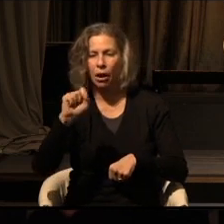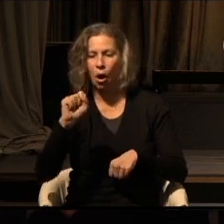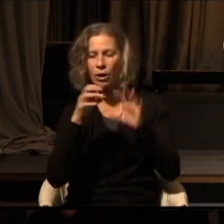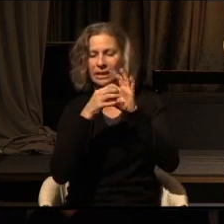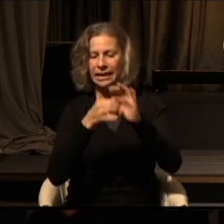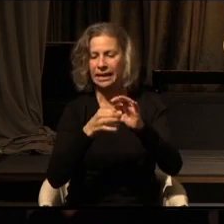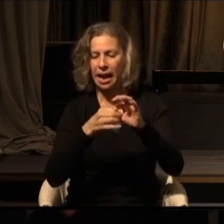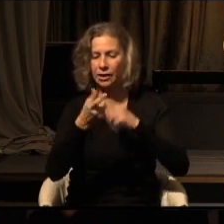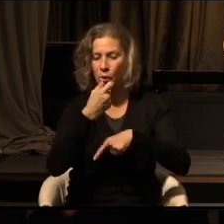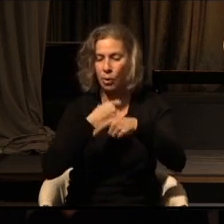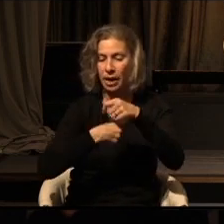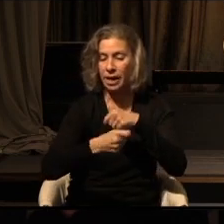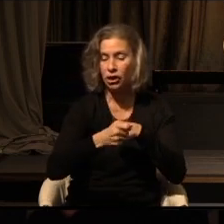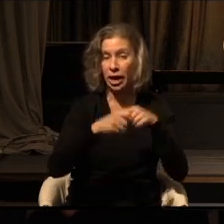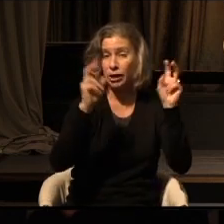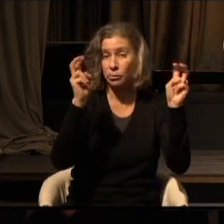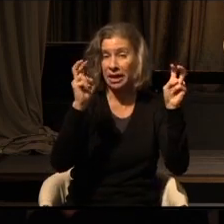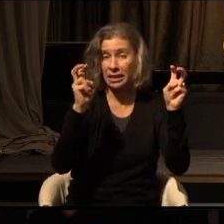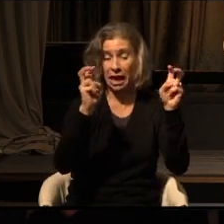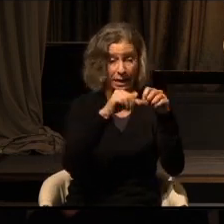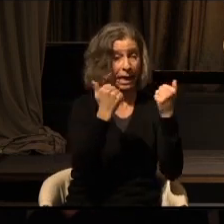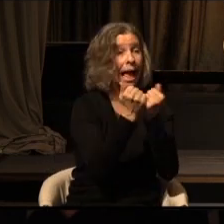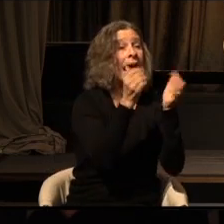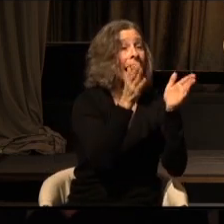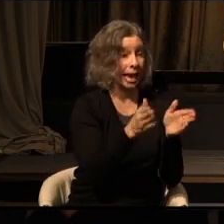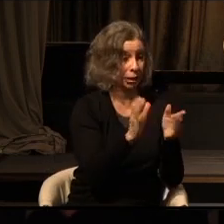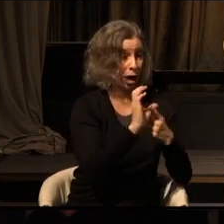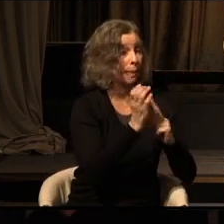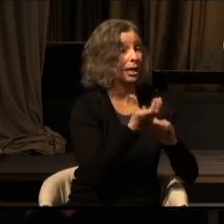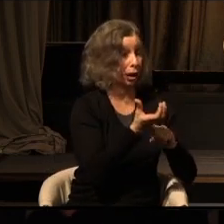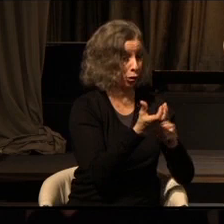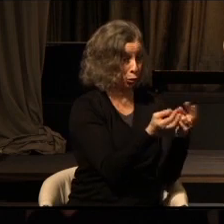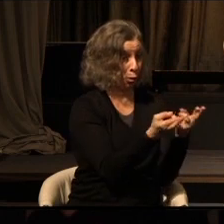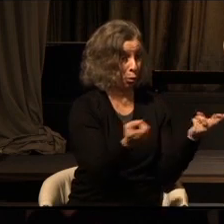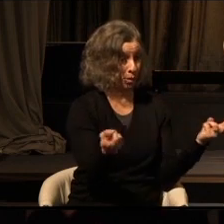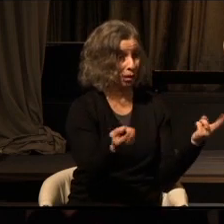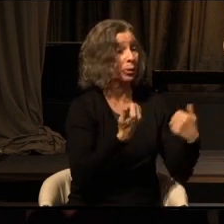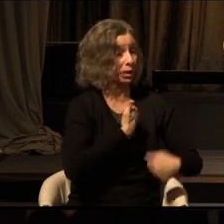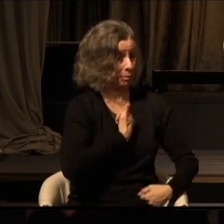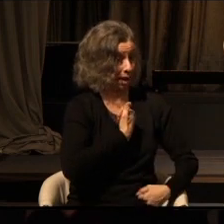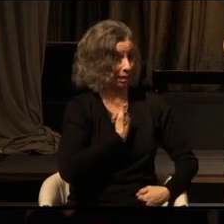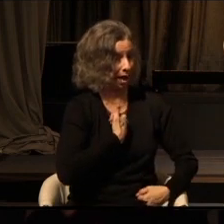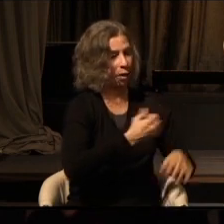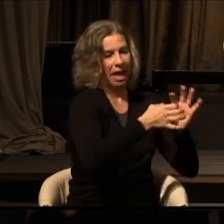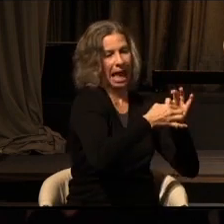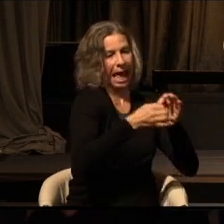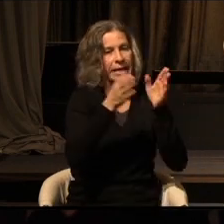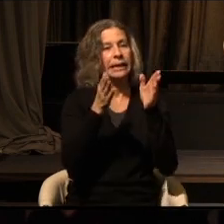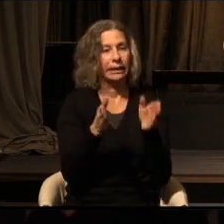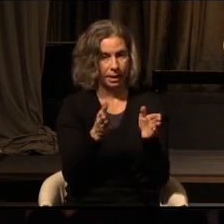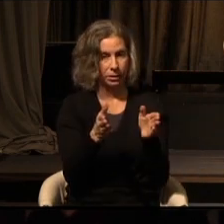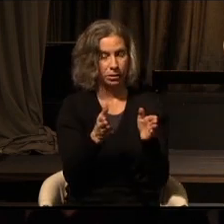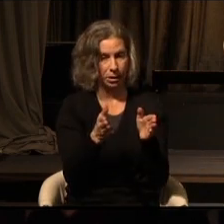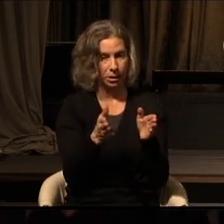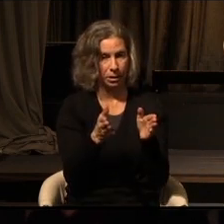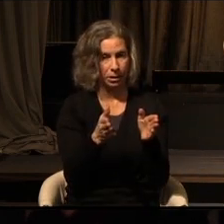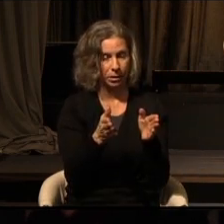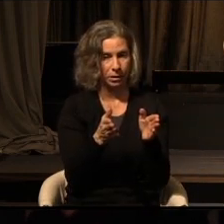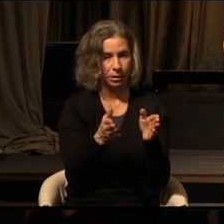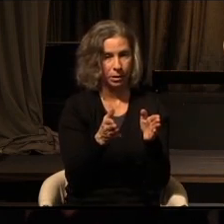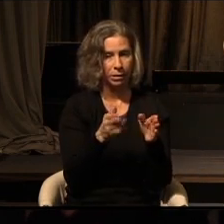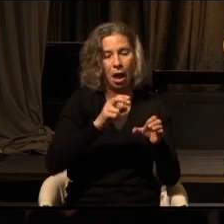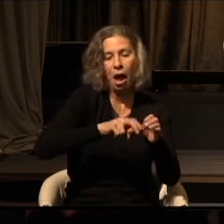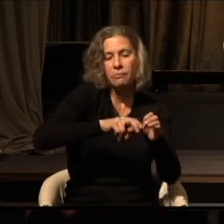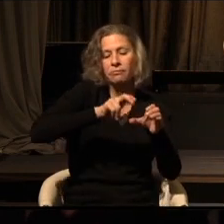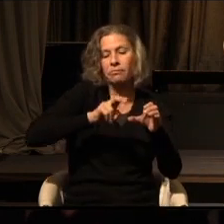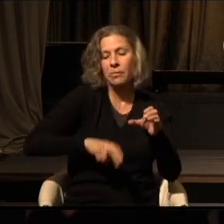from being an agent and saying I was a cultural resource and a cultural connector, I moved out of the